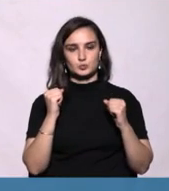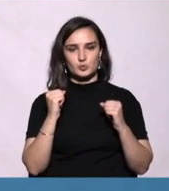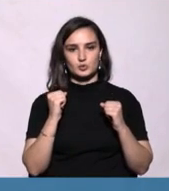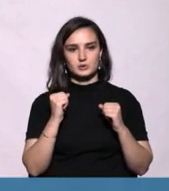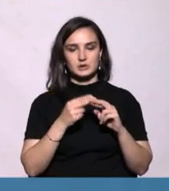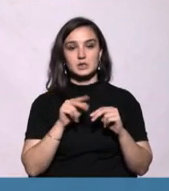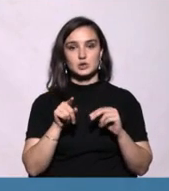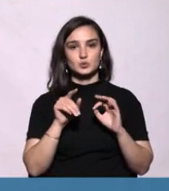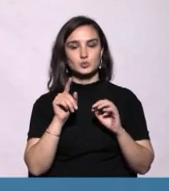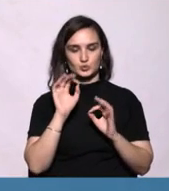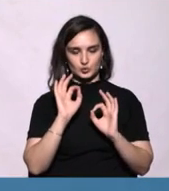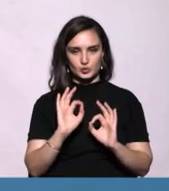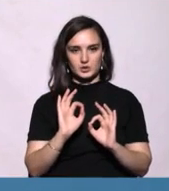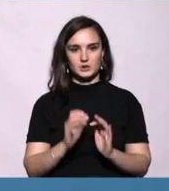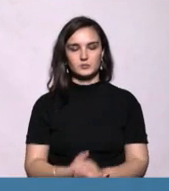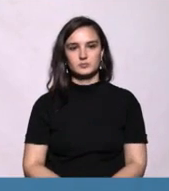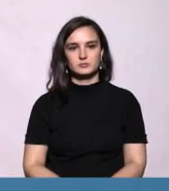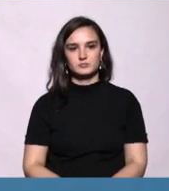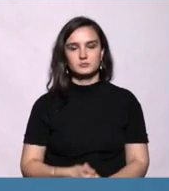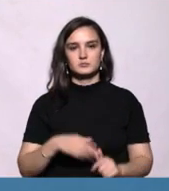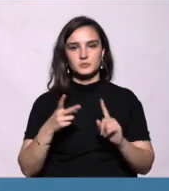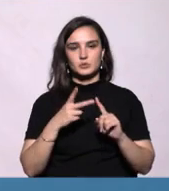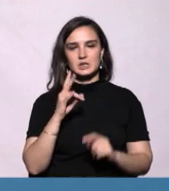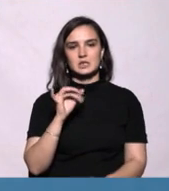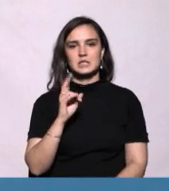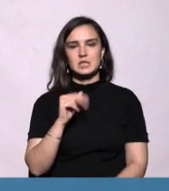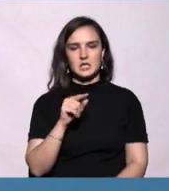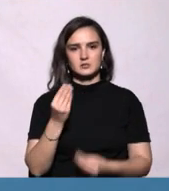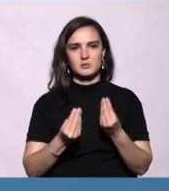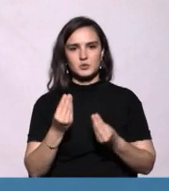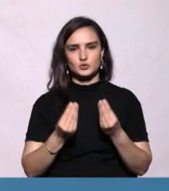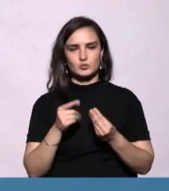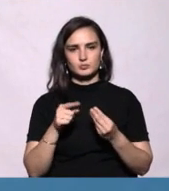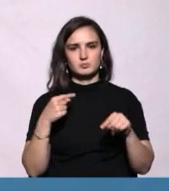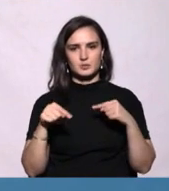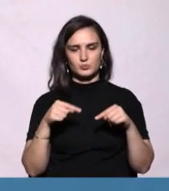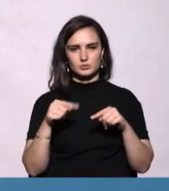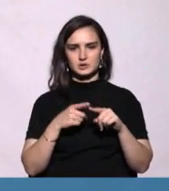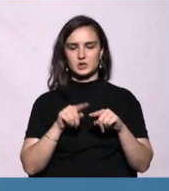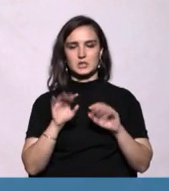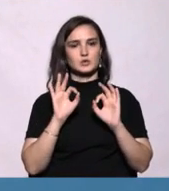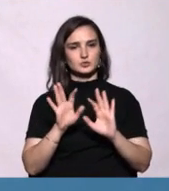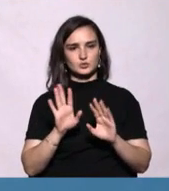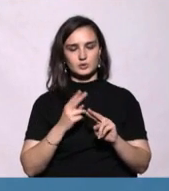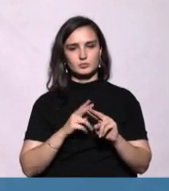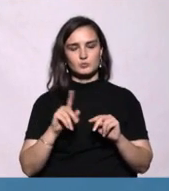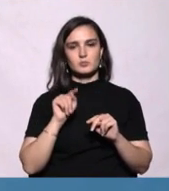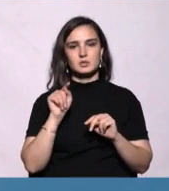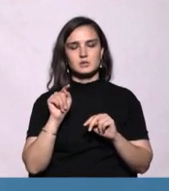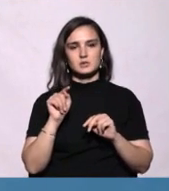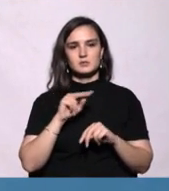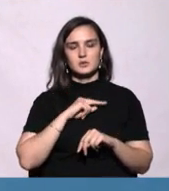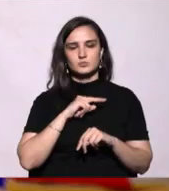That is true. And, the second one, Nick usually plays football. That's false because he